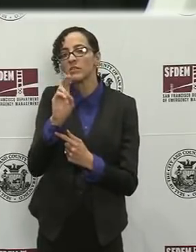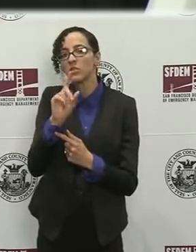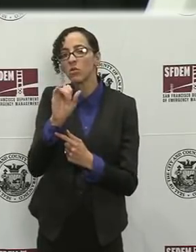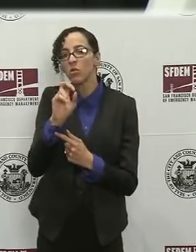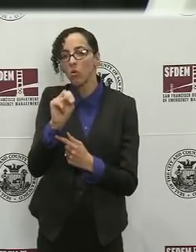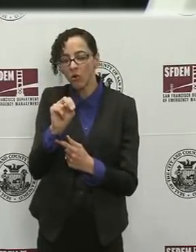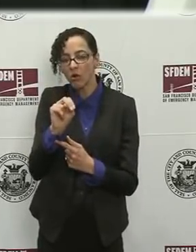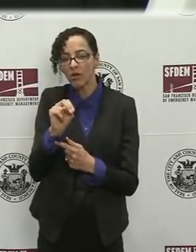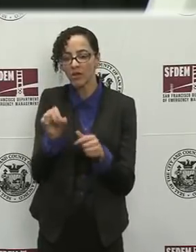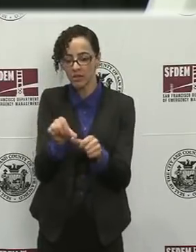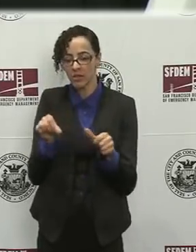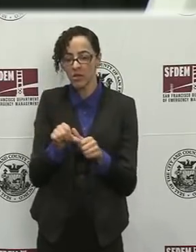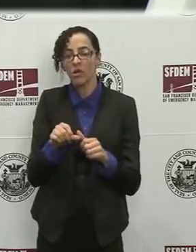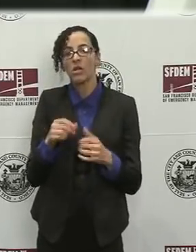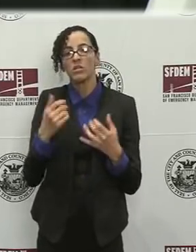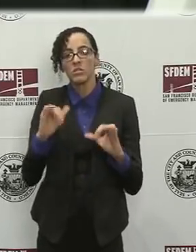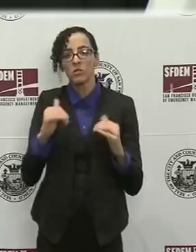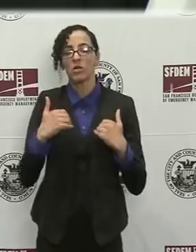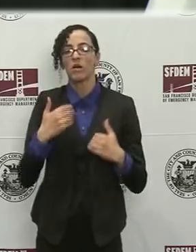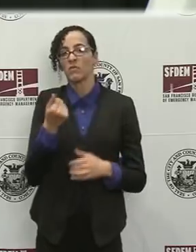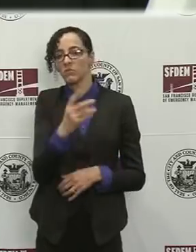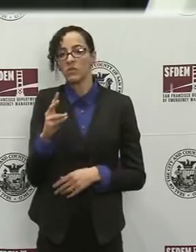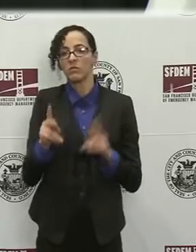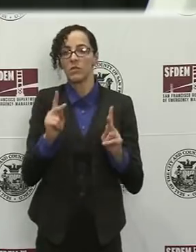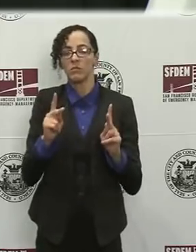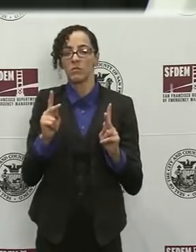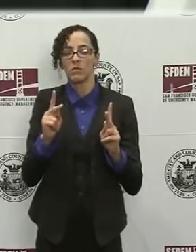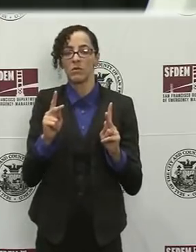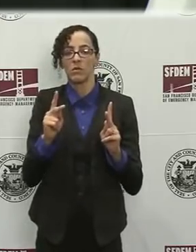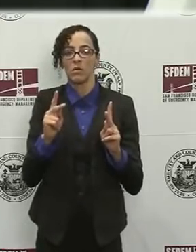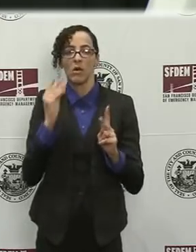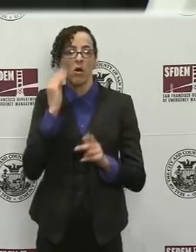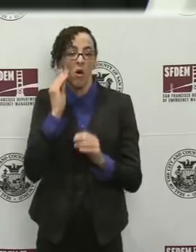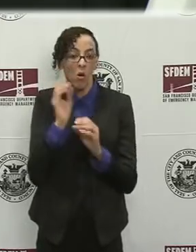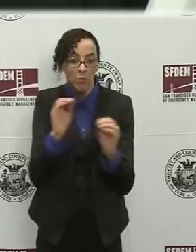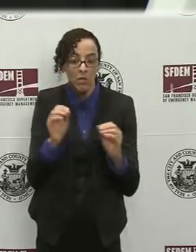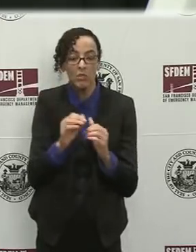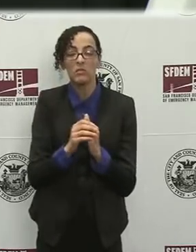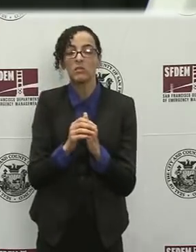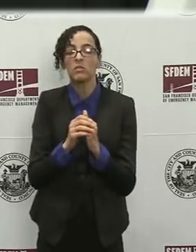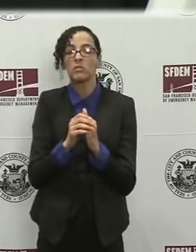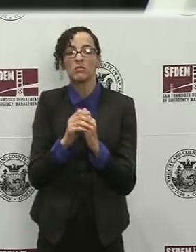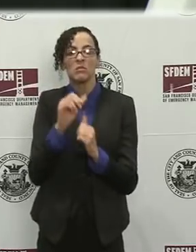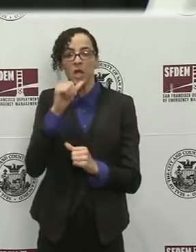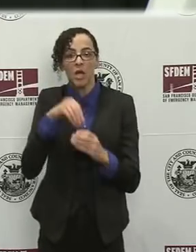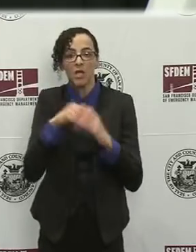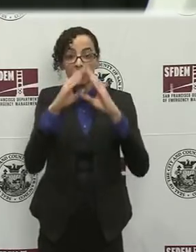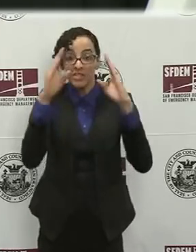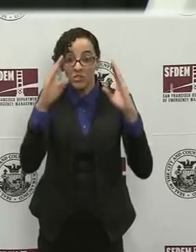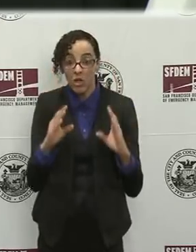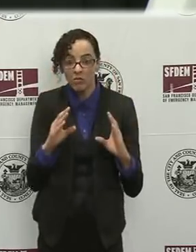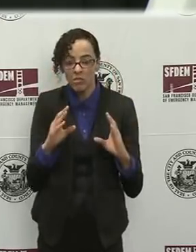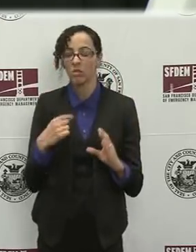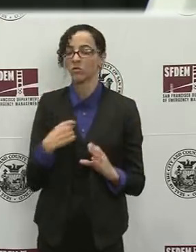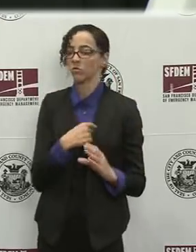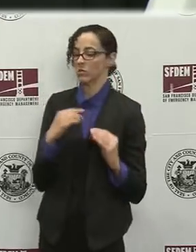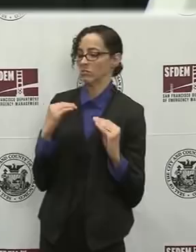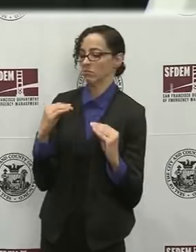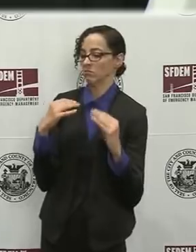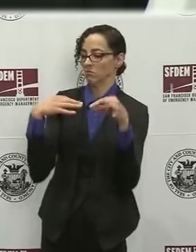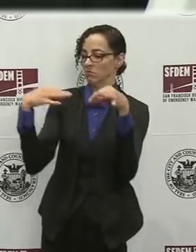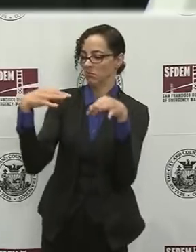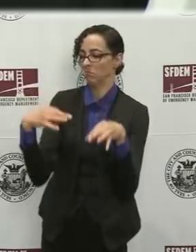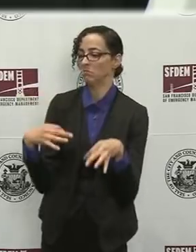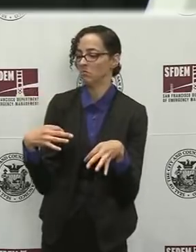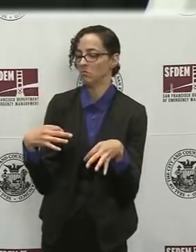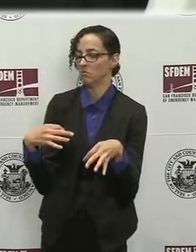unhoused people. We're still working with that population, particularly with the education piece and working with the Departments